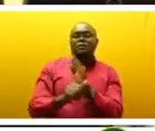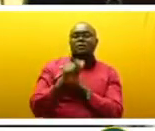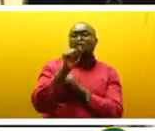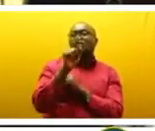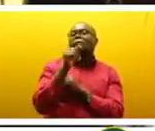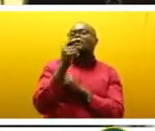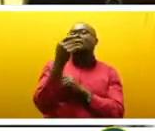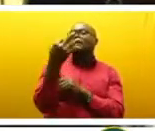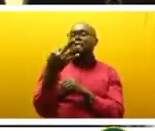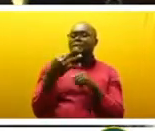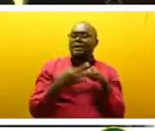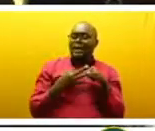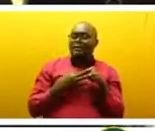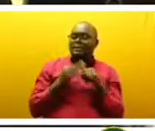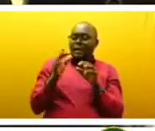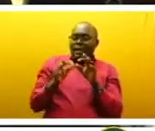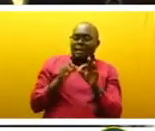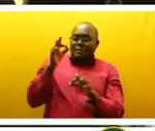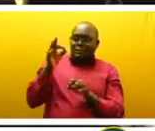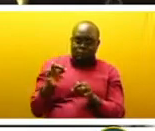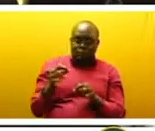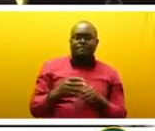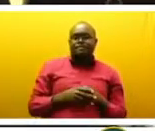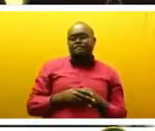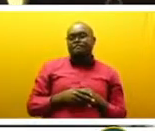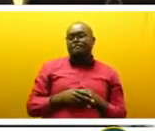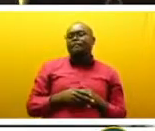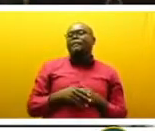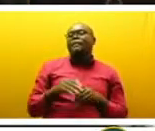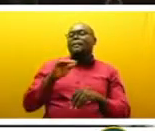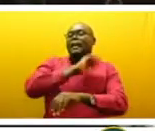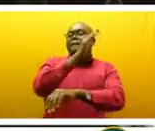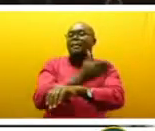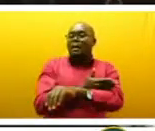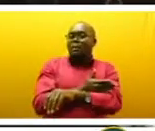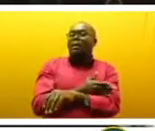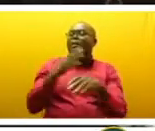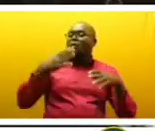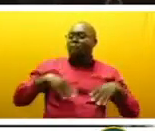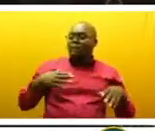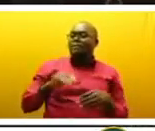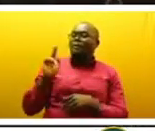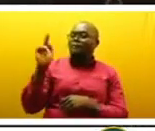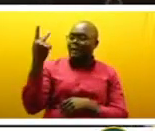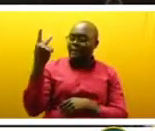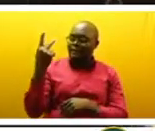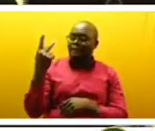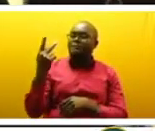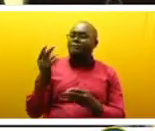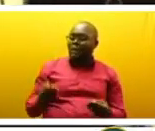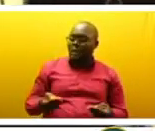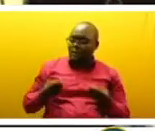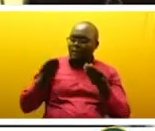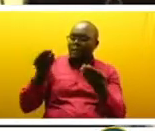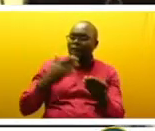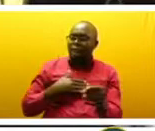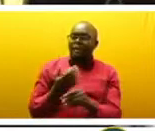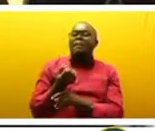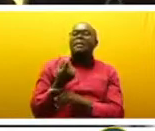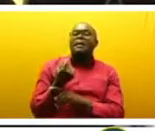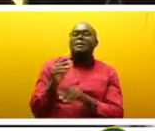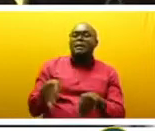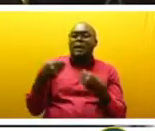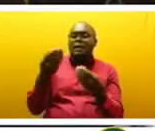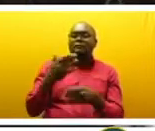and by extension, the sovereignty of the people of Kenya. I will yield my remaining minutes to